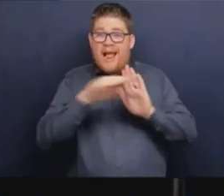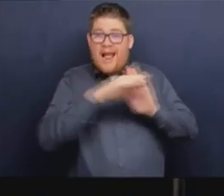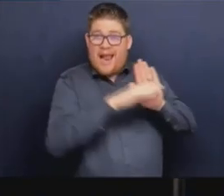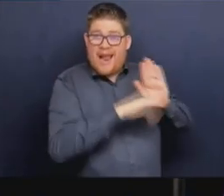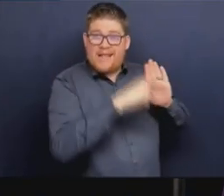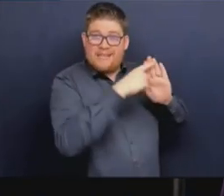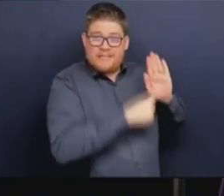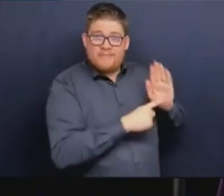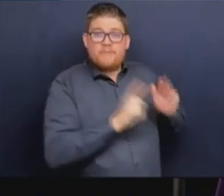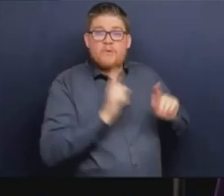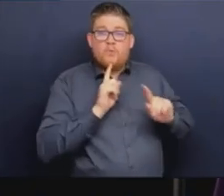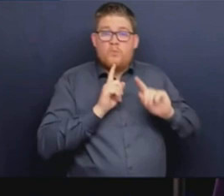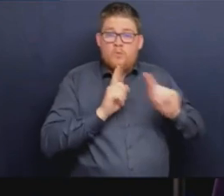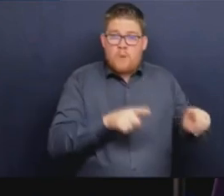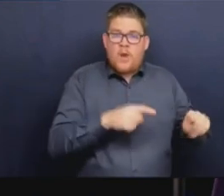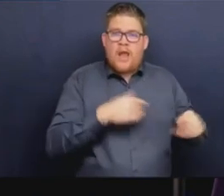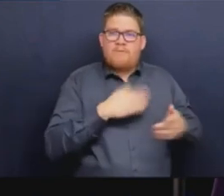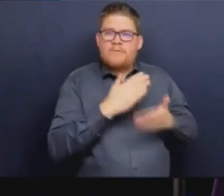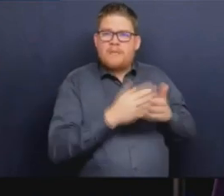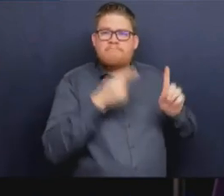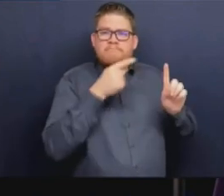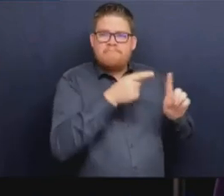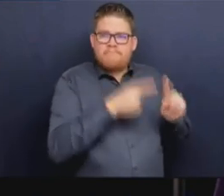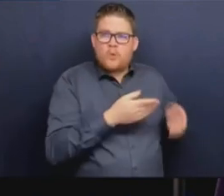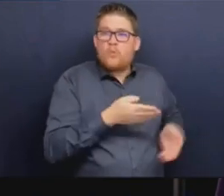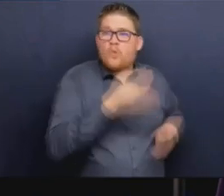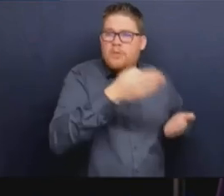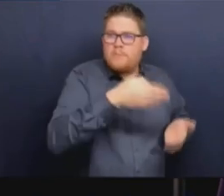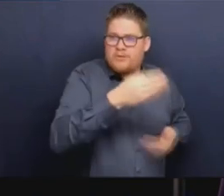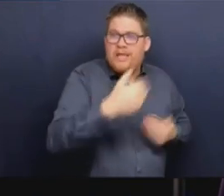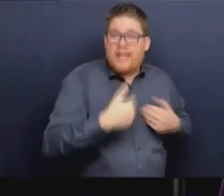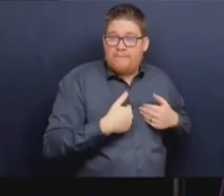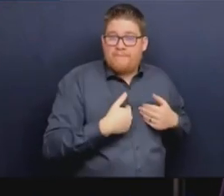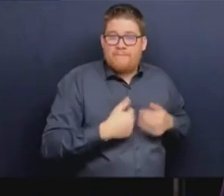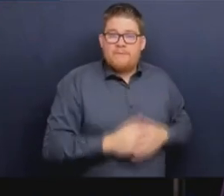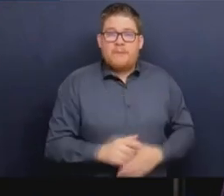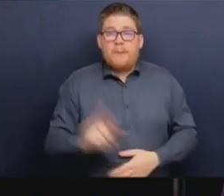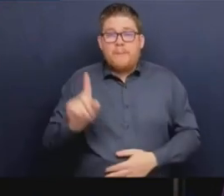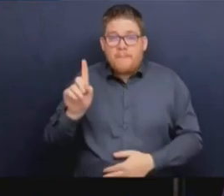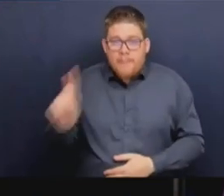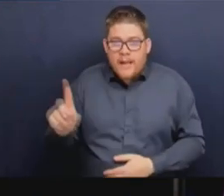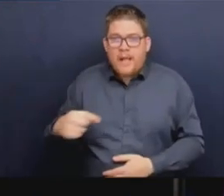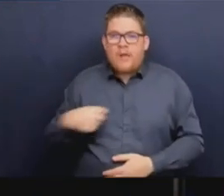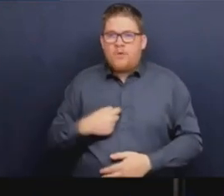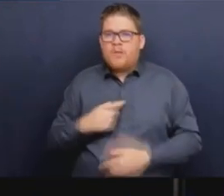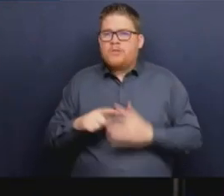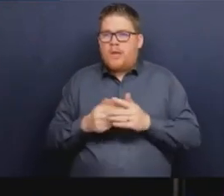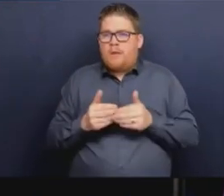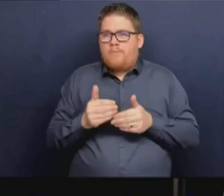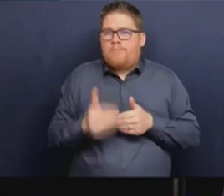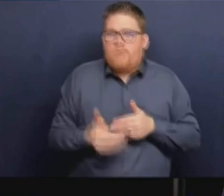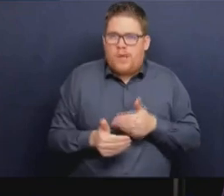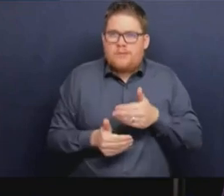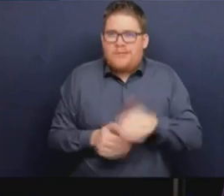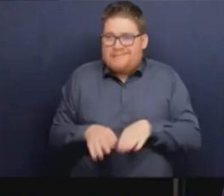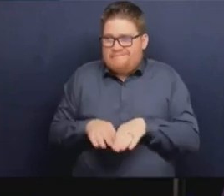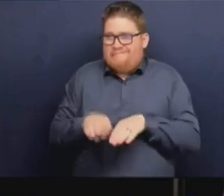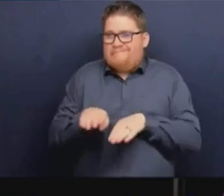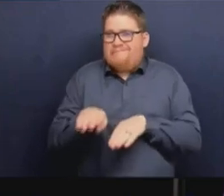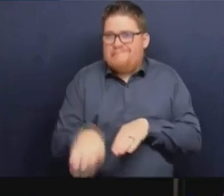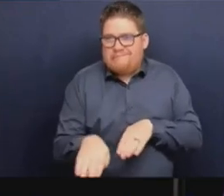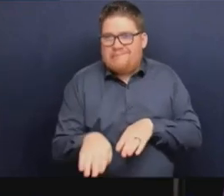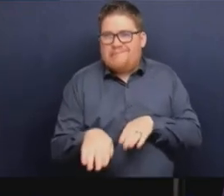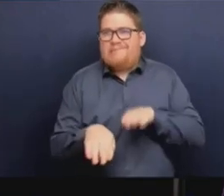about some key recommendations. But this is a process that we are taking. We are taking the steps to move towards that direction. That will come, but right now it's the